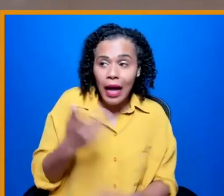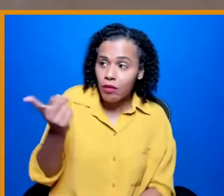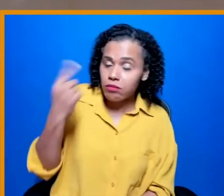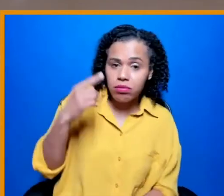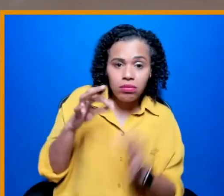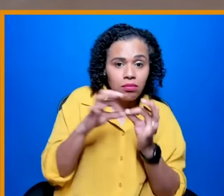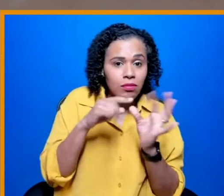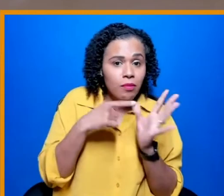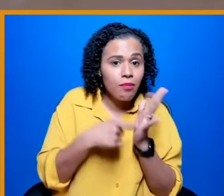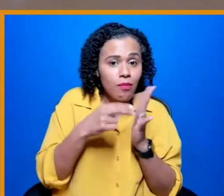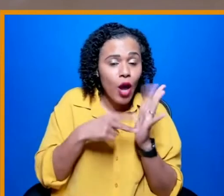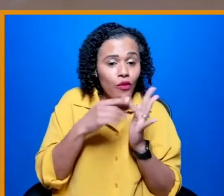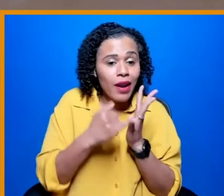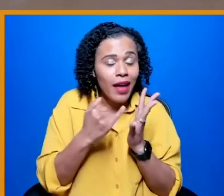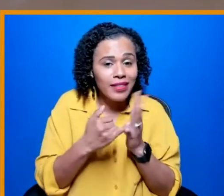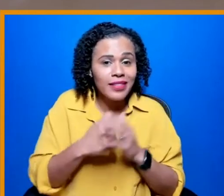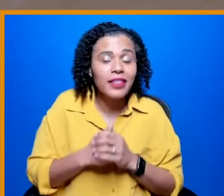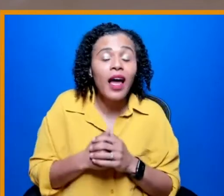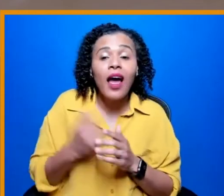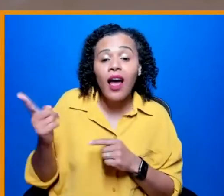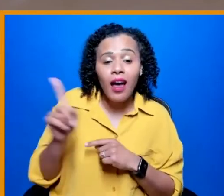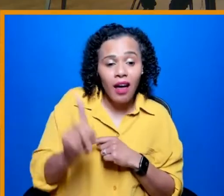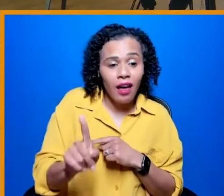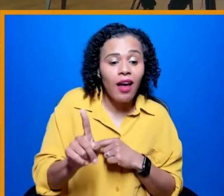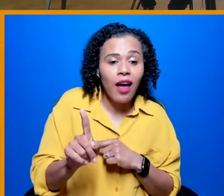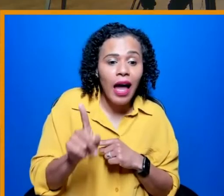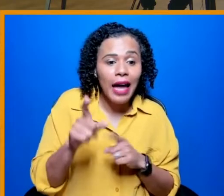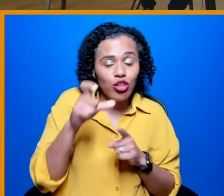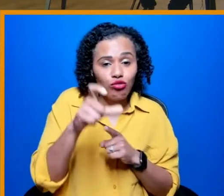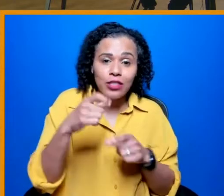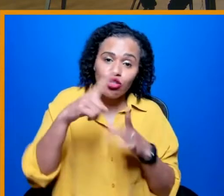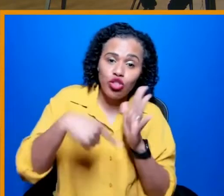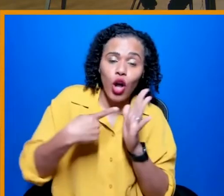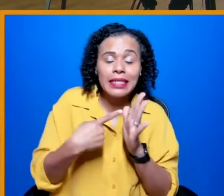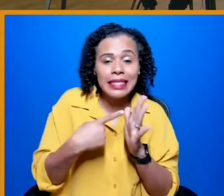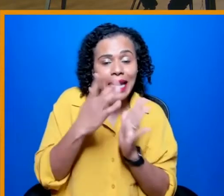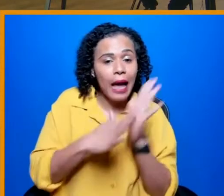and call Christine Jardine, Member of Parliament, to move the motion.